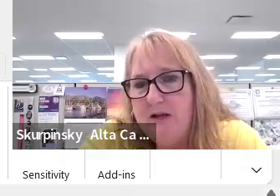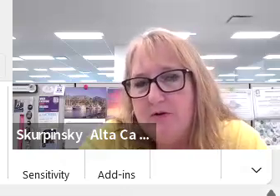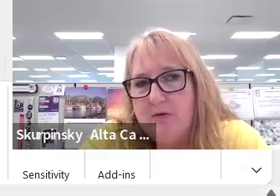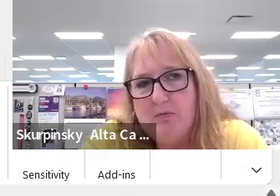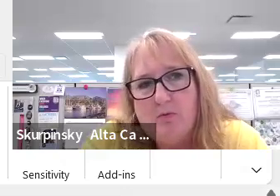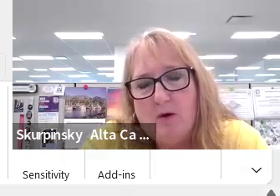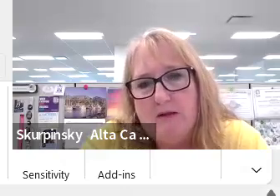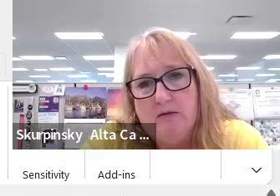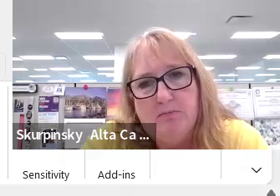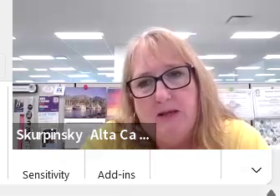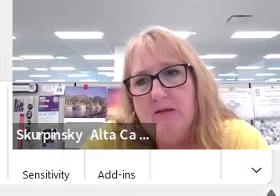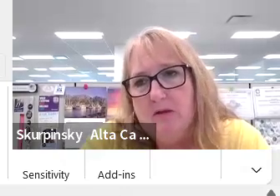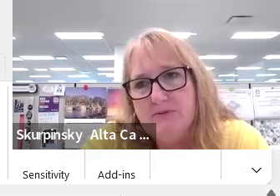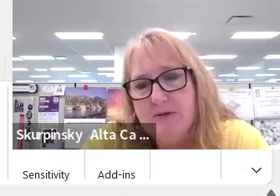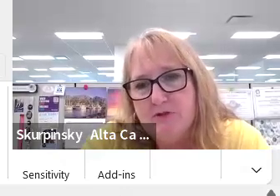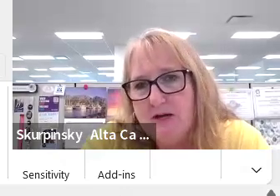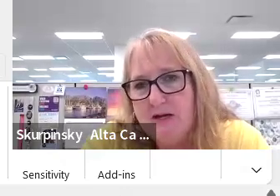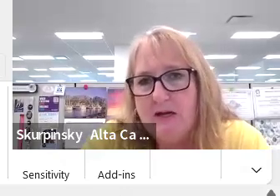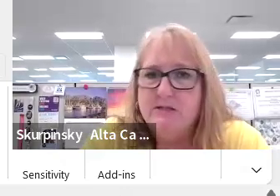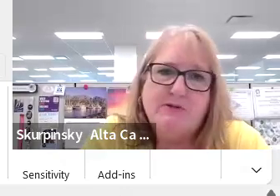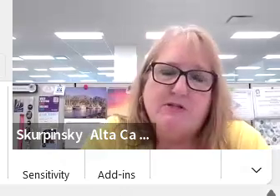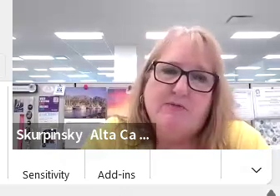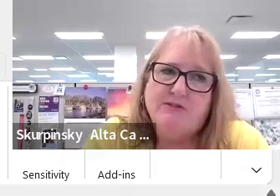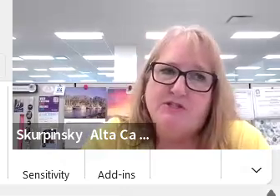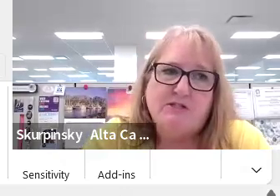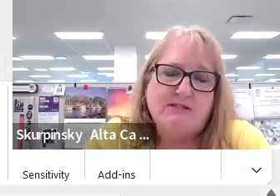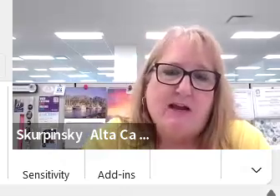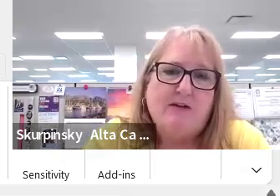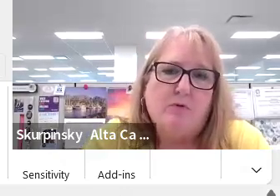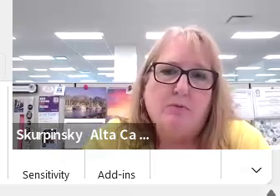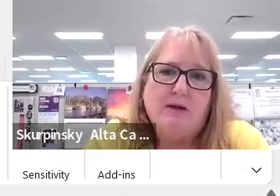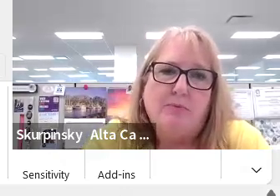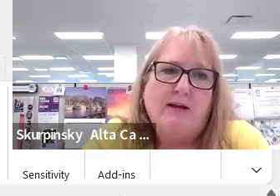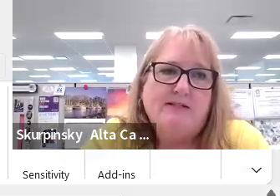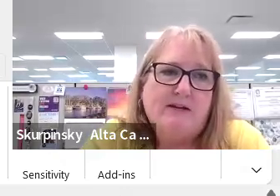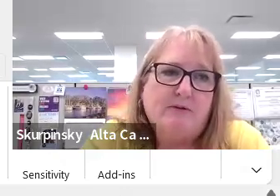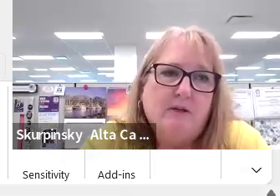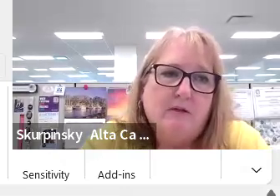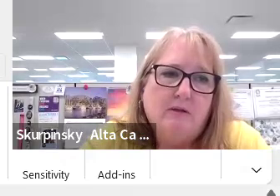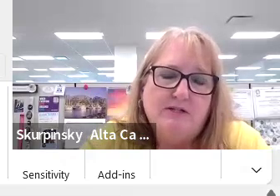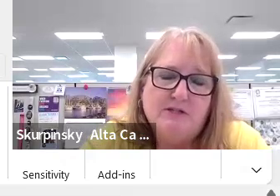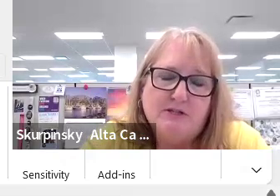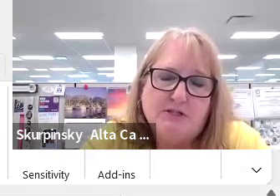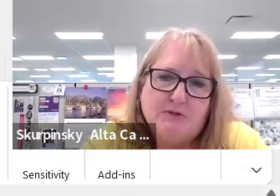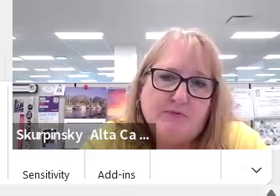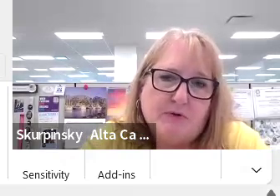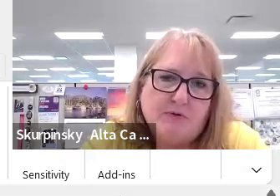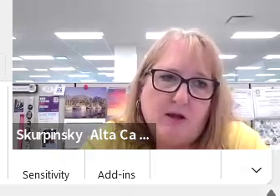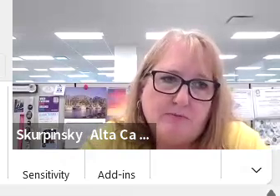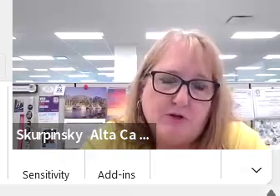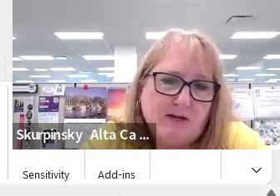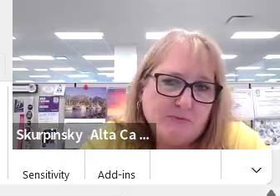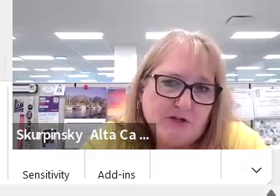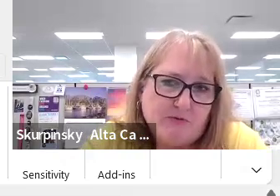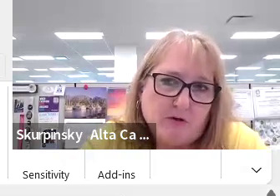the training, either one big lump sum training, especially if it's just to staff, or we can break it down into the two